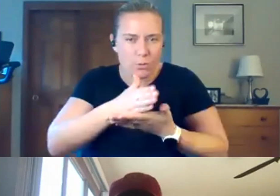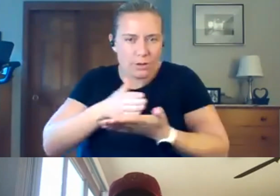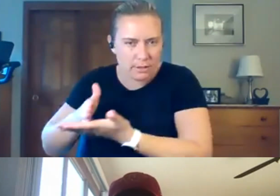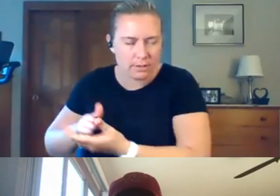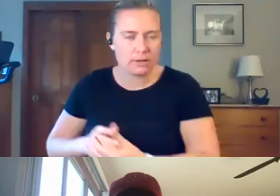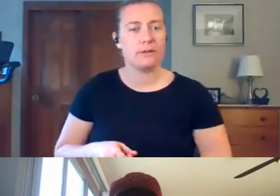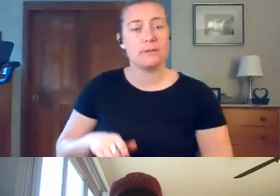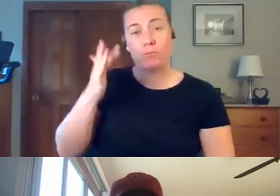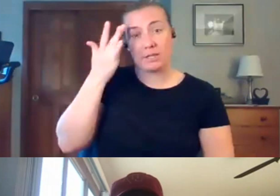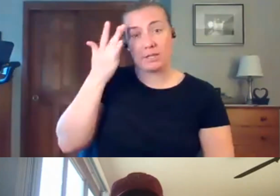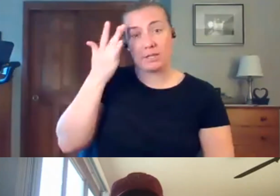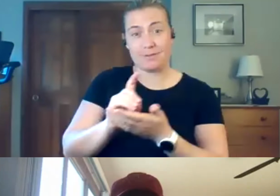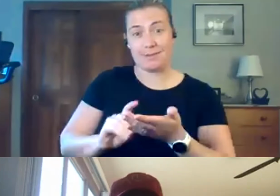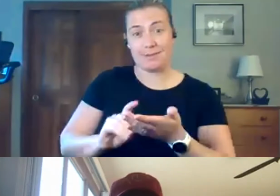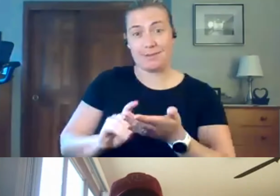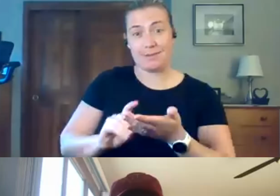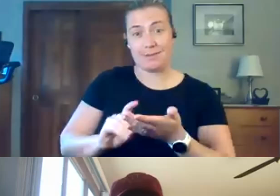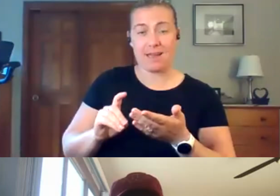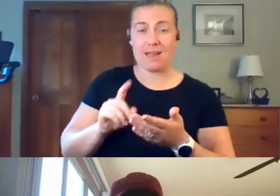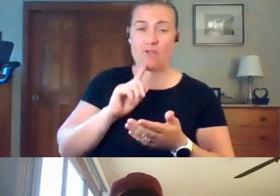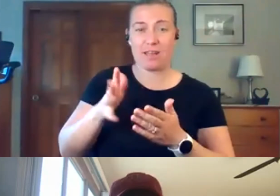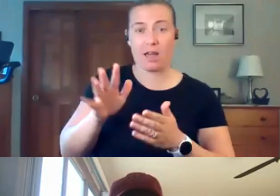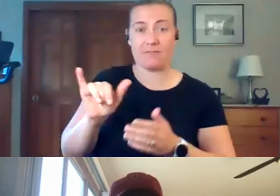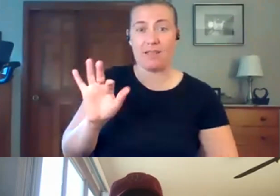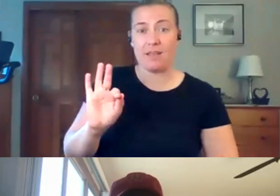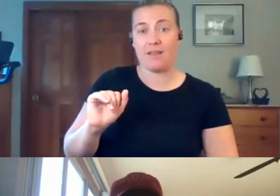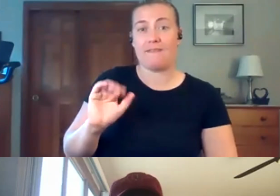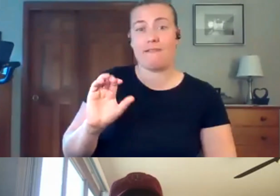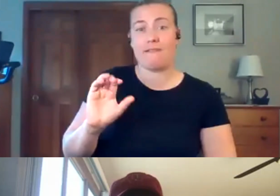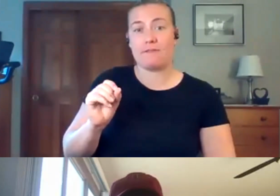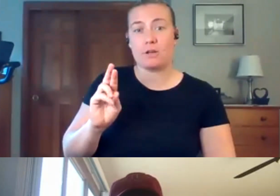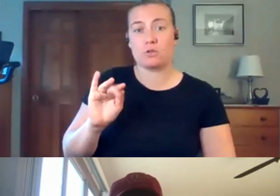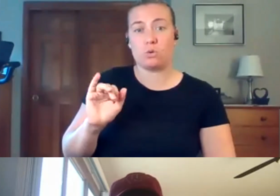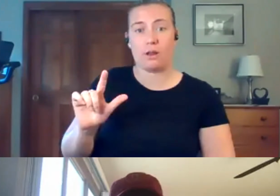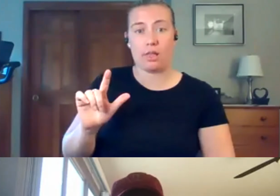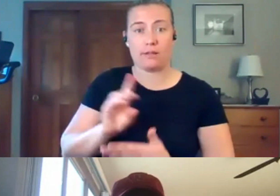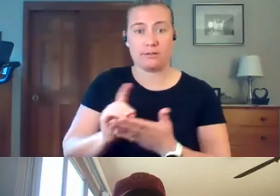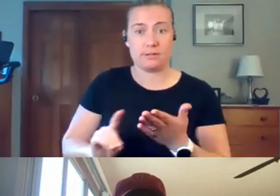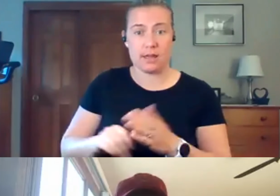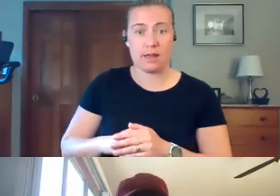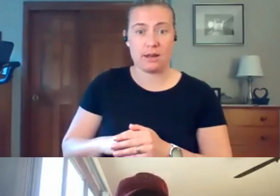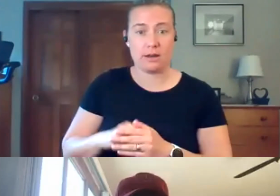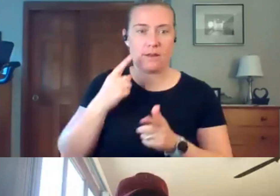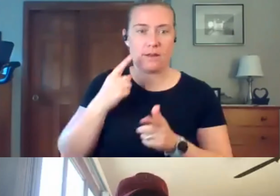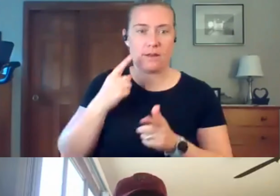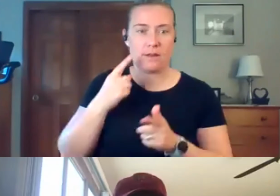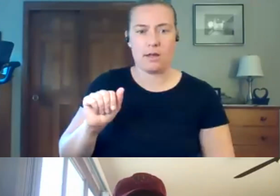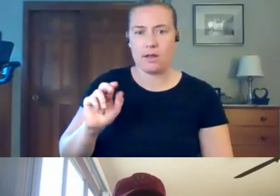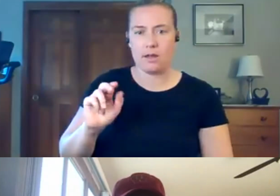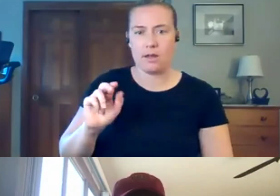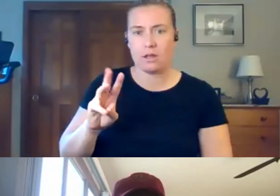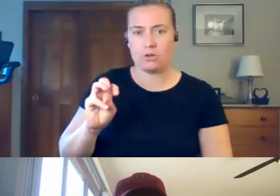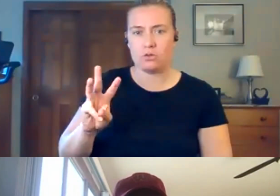SMART designs are really a variant of a factorial design. So for instance, Andrew, not to put you on the spot, but Andrew has a nice study